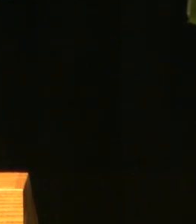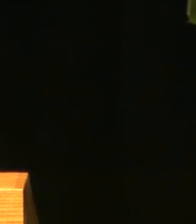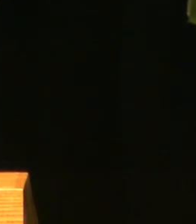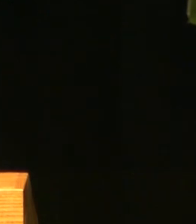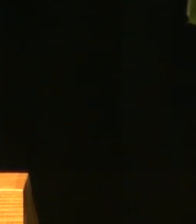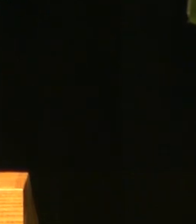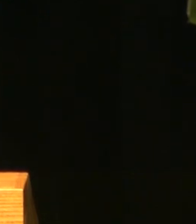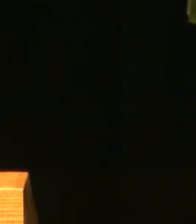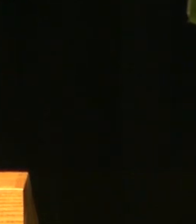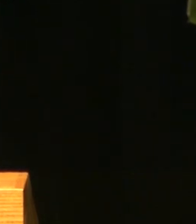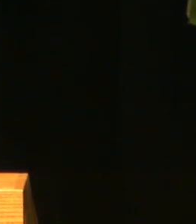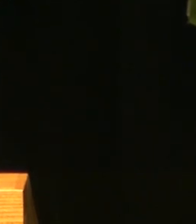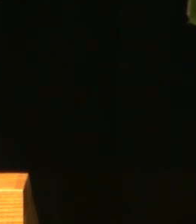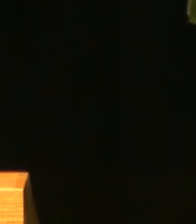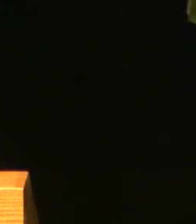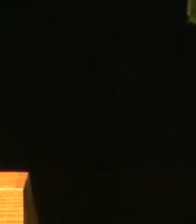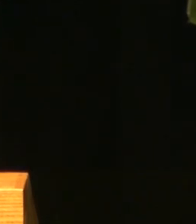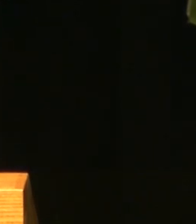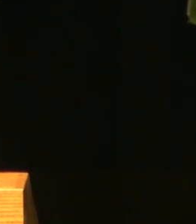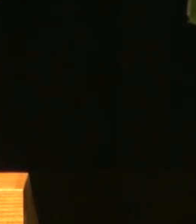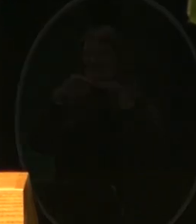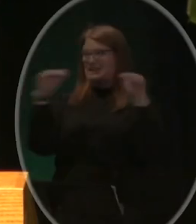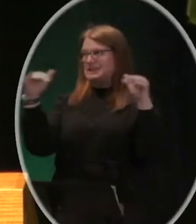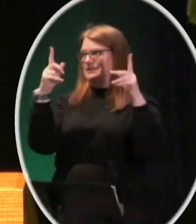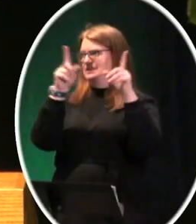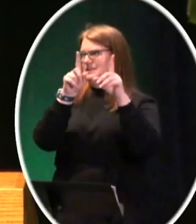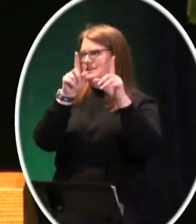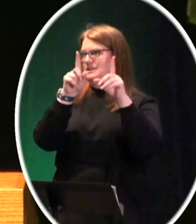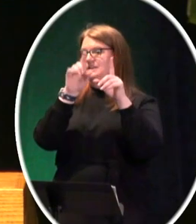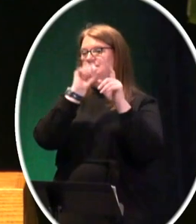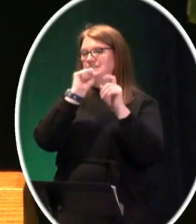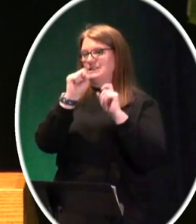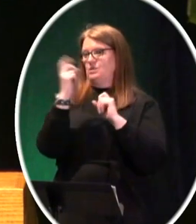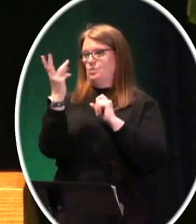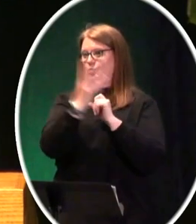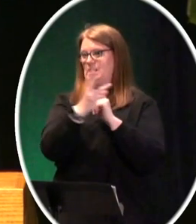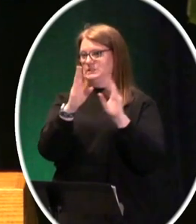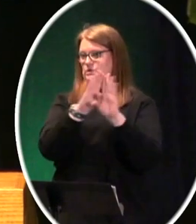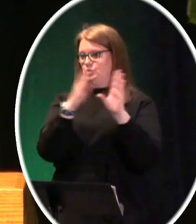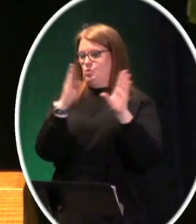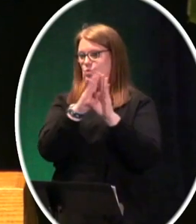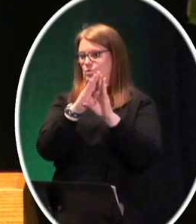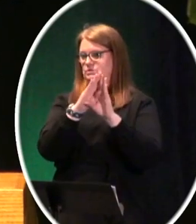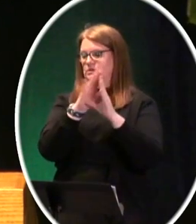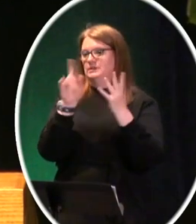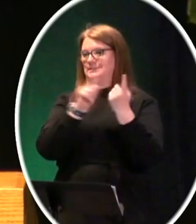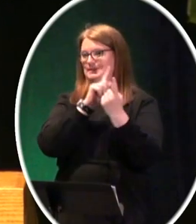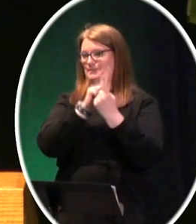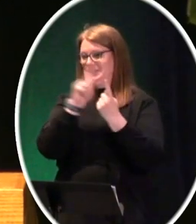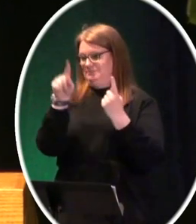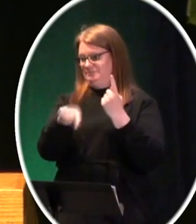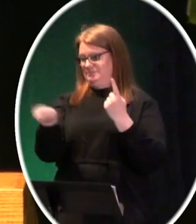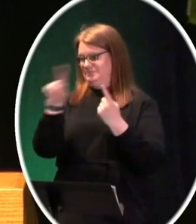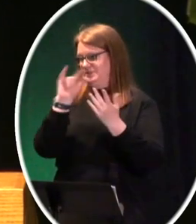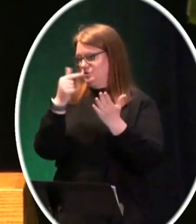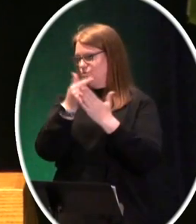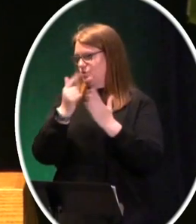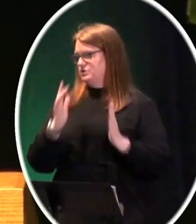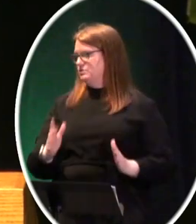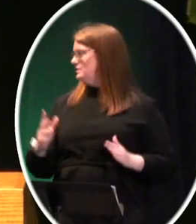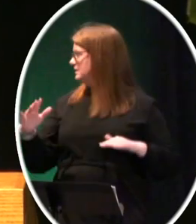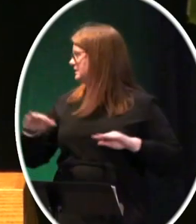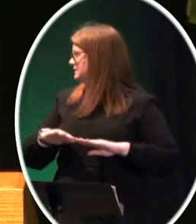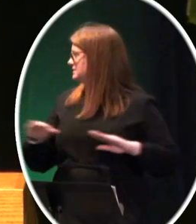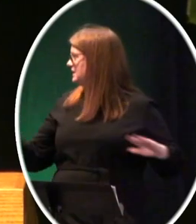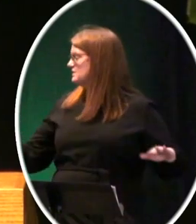come down from the stairs from the second level and through the southwest doors to greet your graduates. Stage party